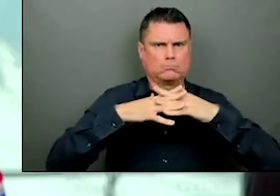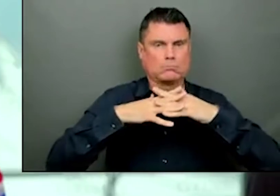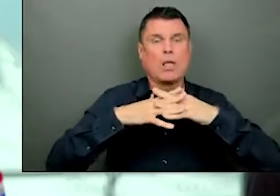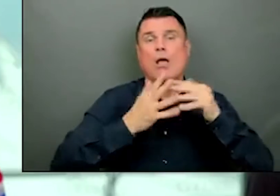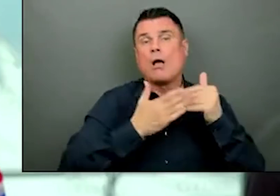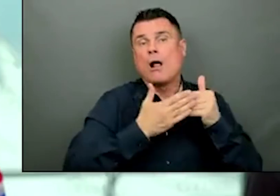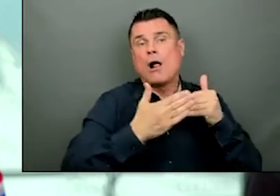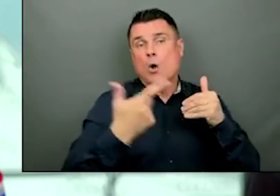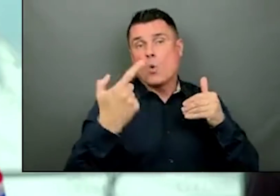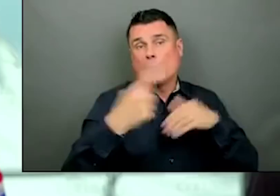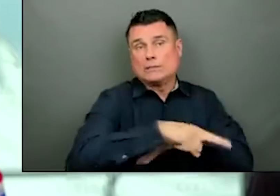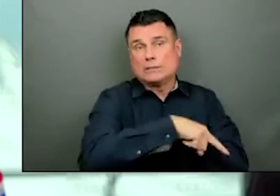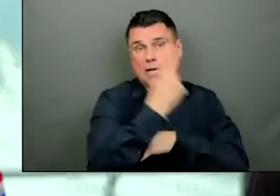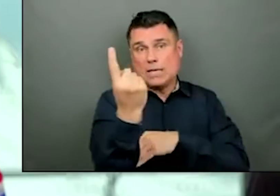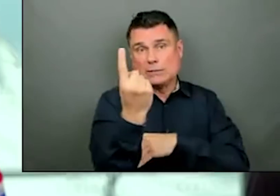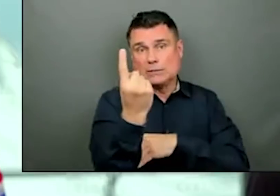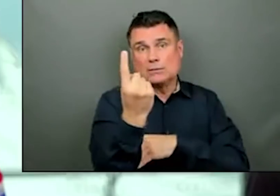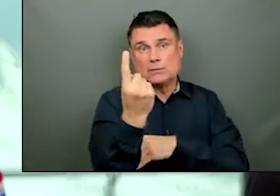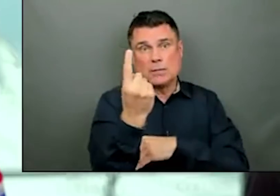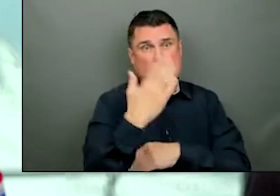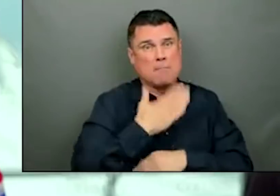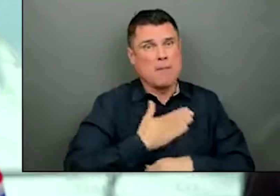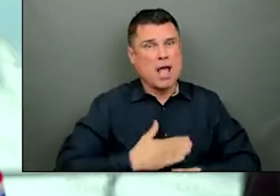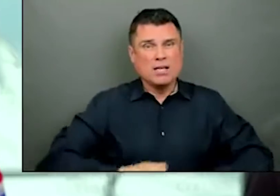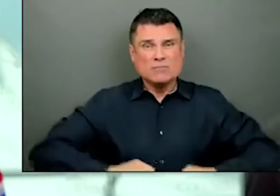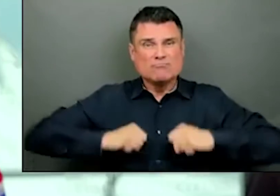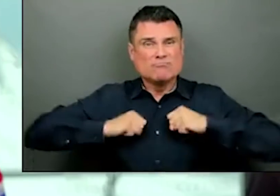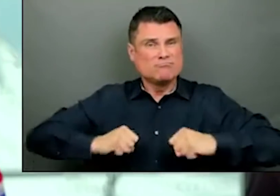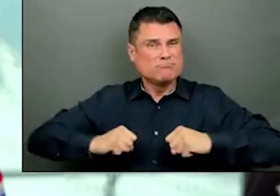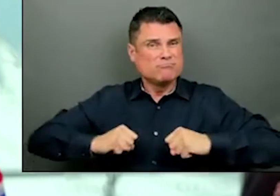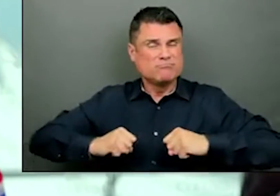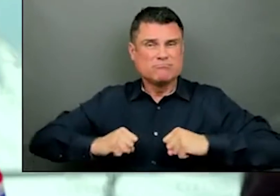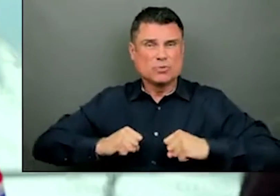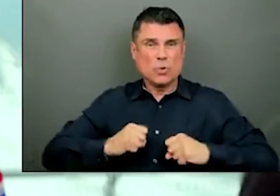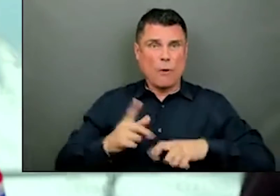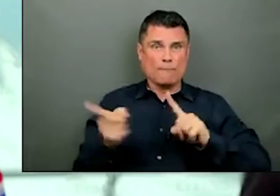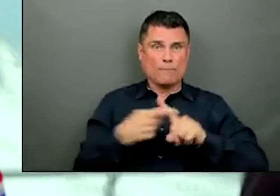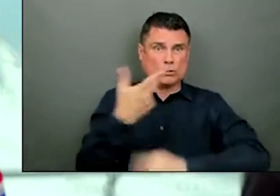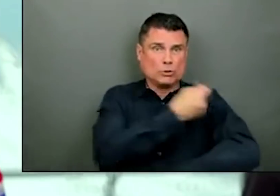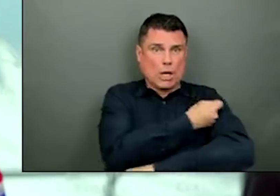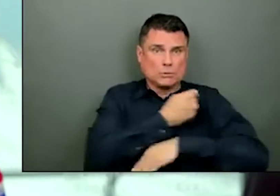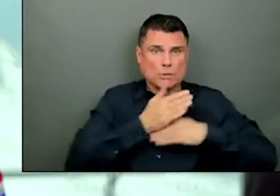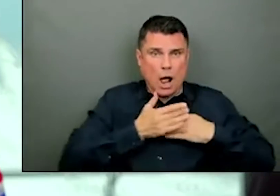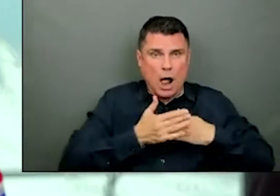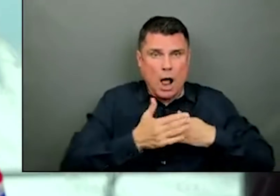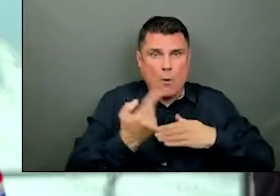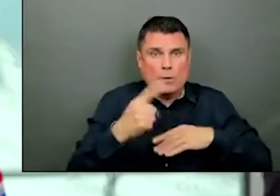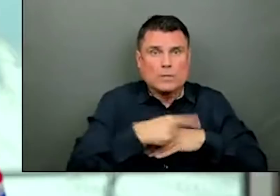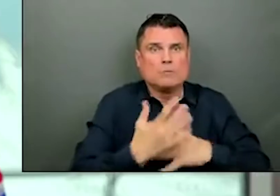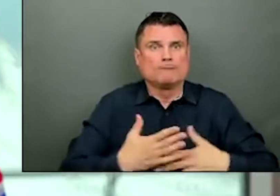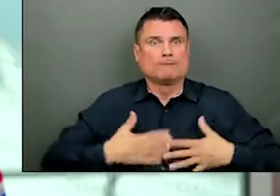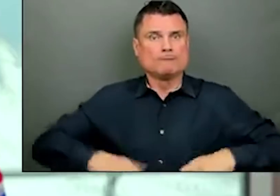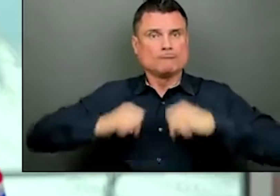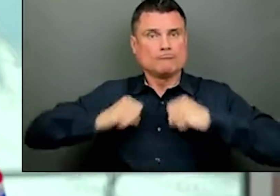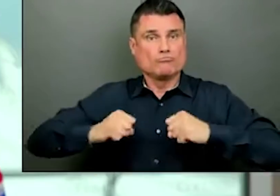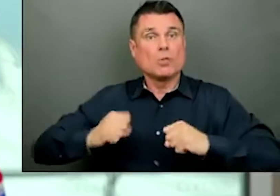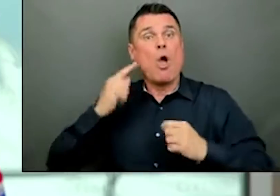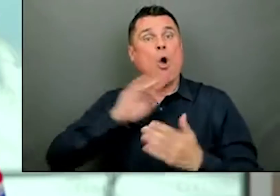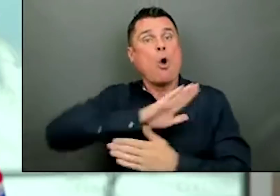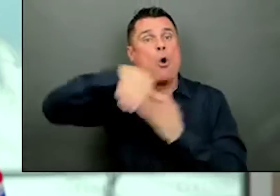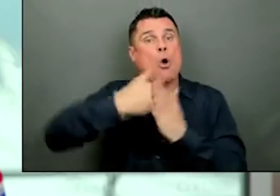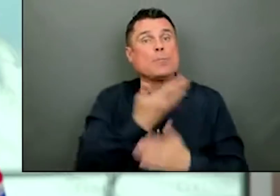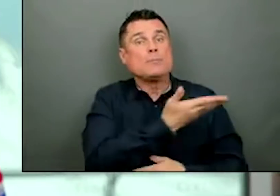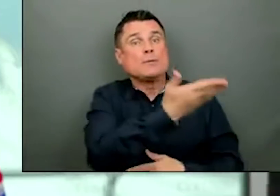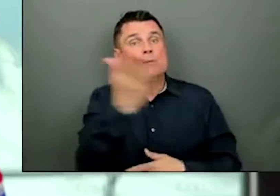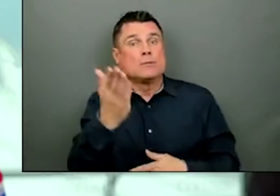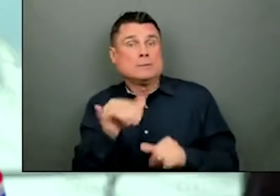after vaccination. And for some people, that protection may not get as high even after 2 doses. So